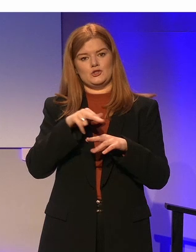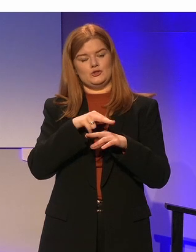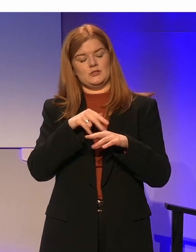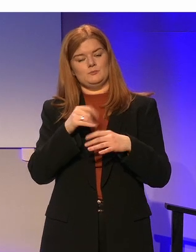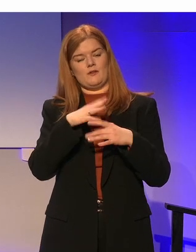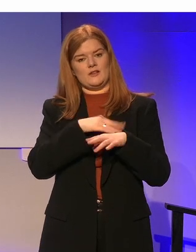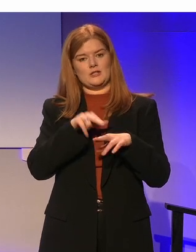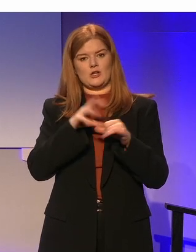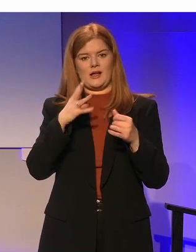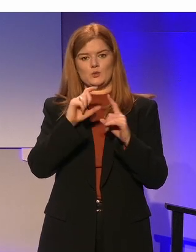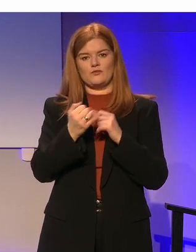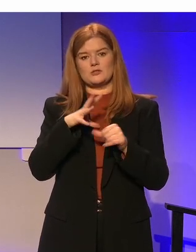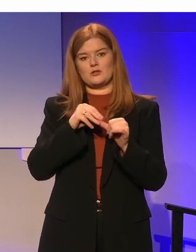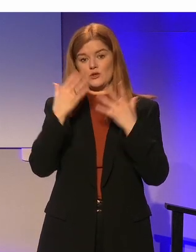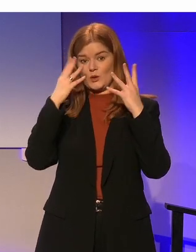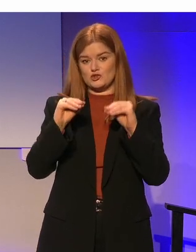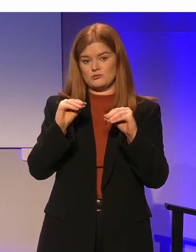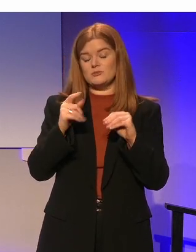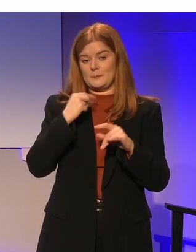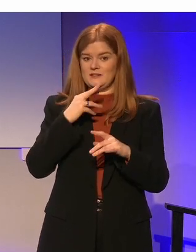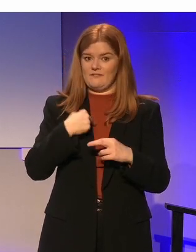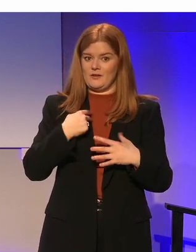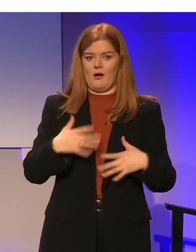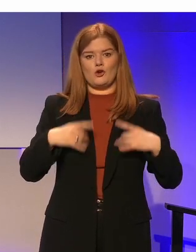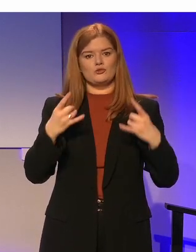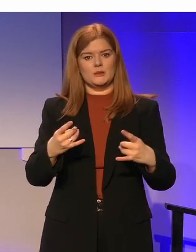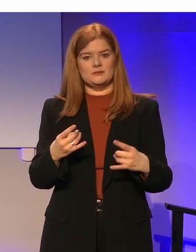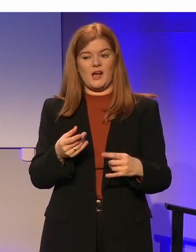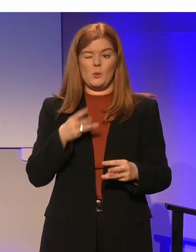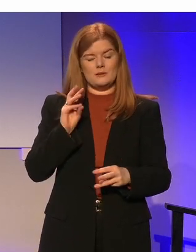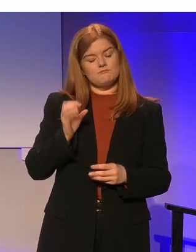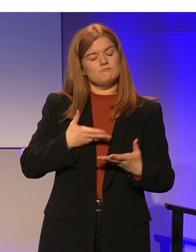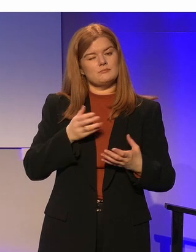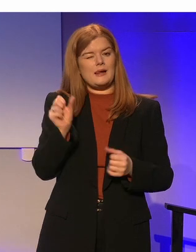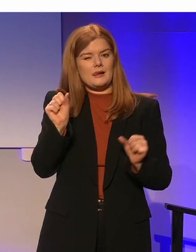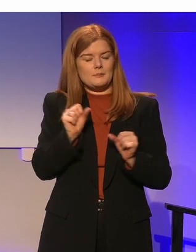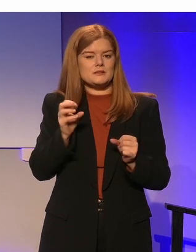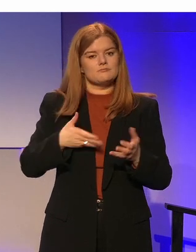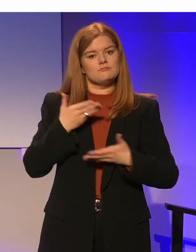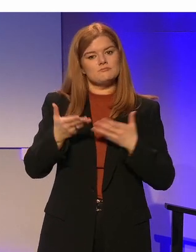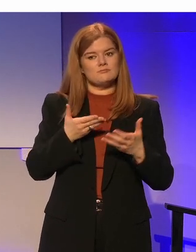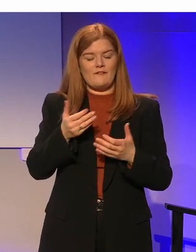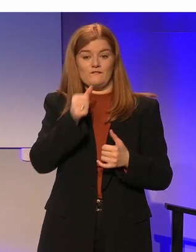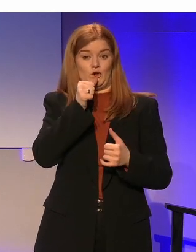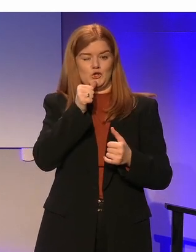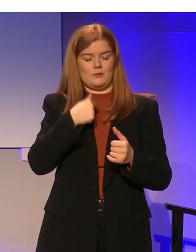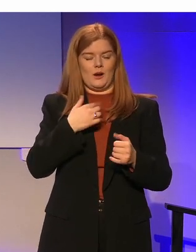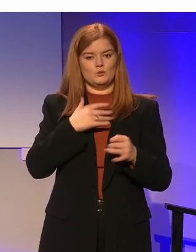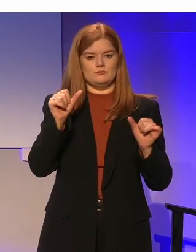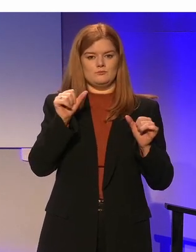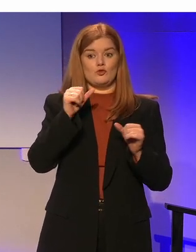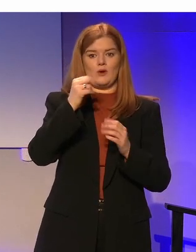Education, which is a huge privilege and honour. I'll say a little bit about myself in a moment, but just if you'll indulge me, a couple of short housekeeping